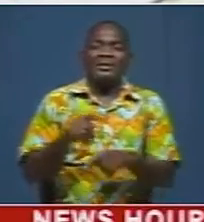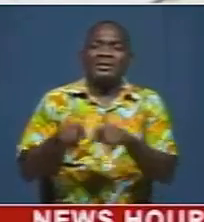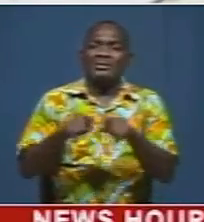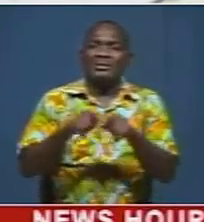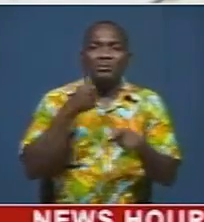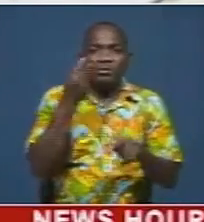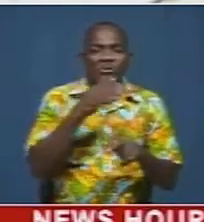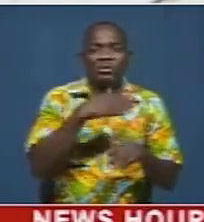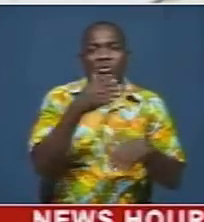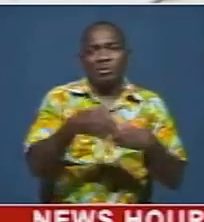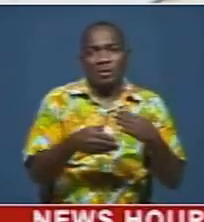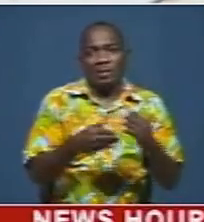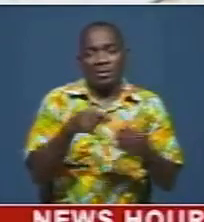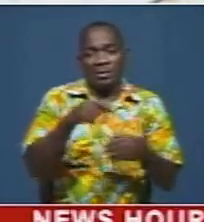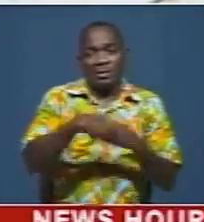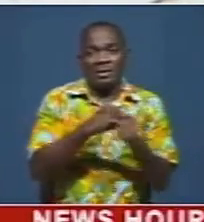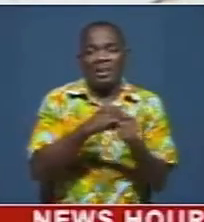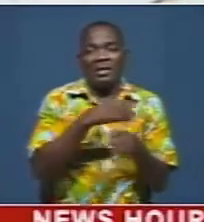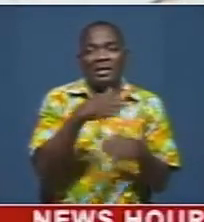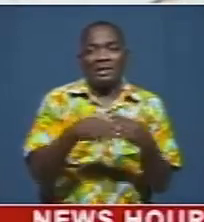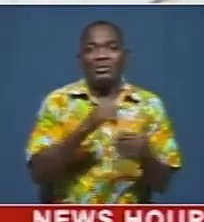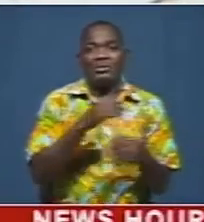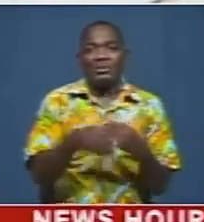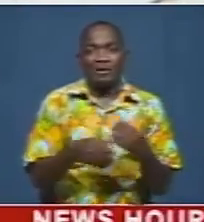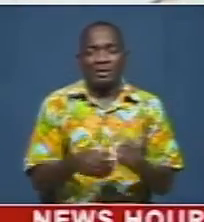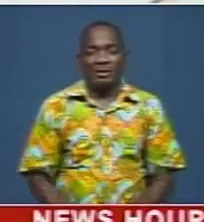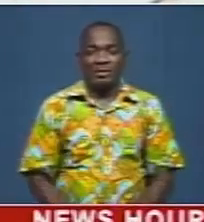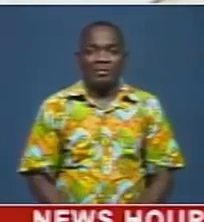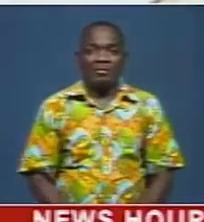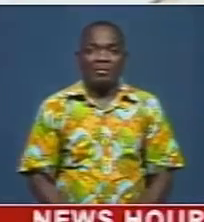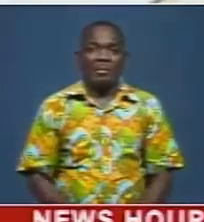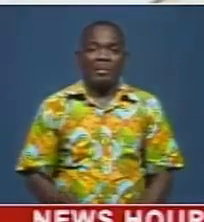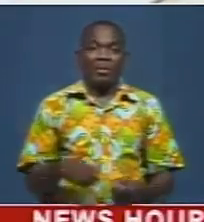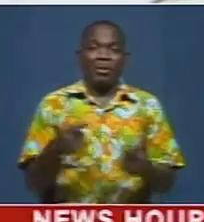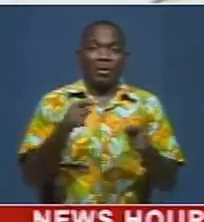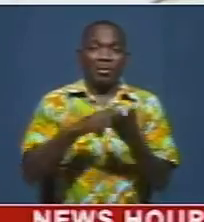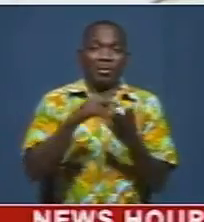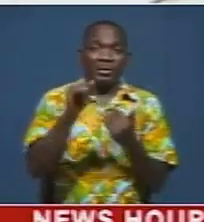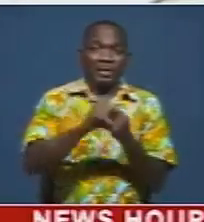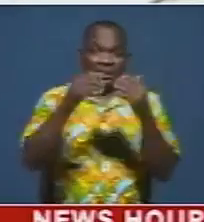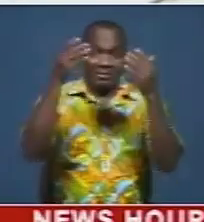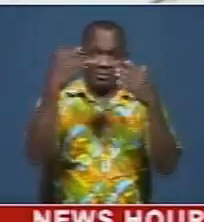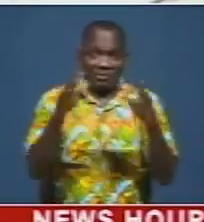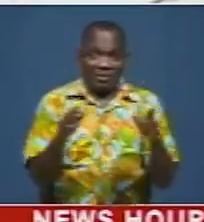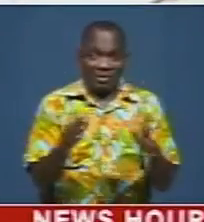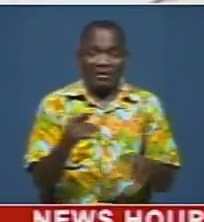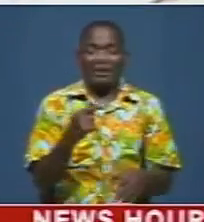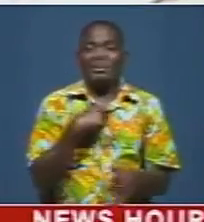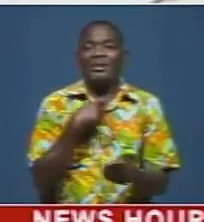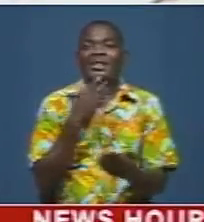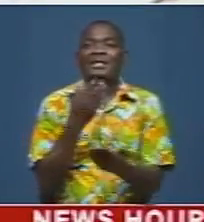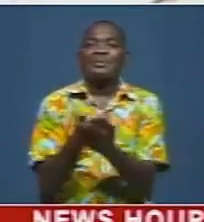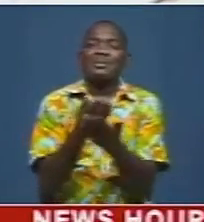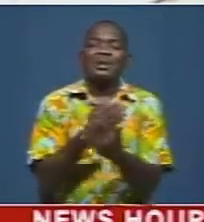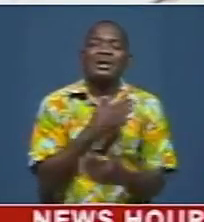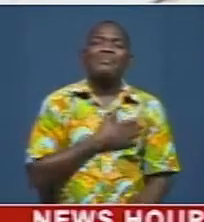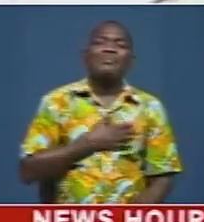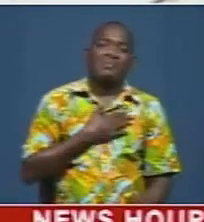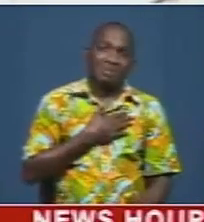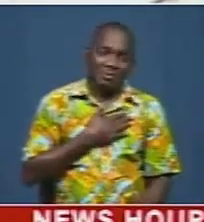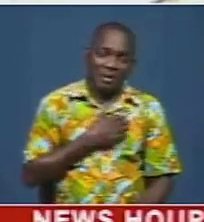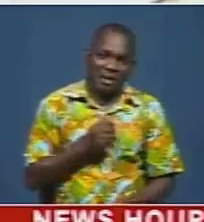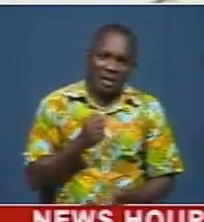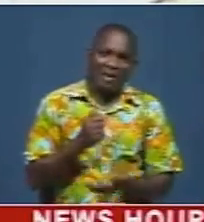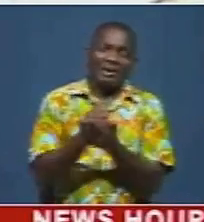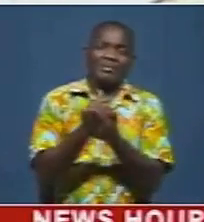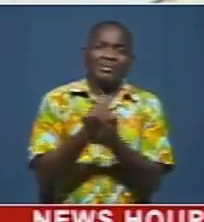completed by the end of the year. Once completed, Nananum, I appeal to you to help ensure that a